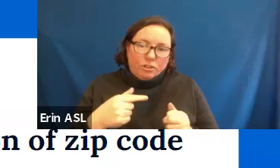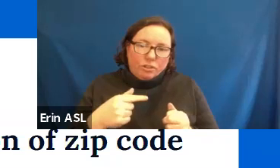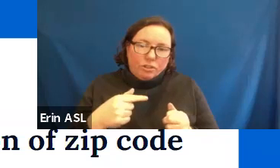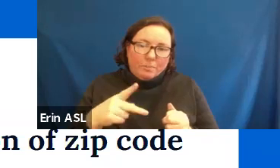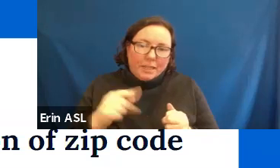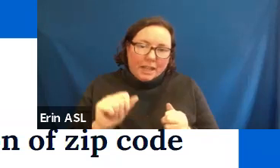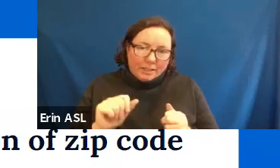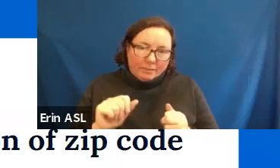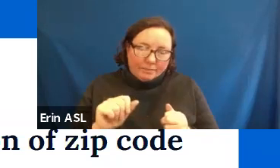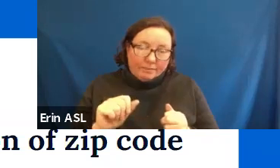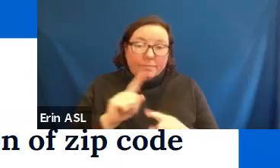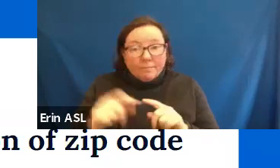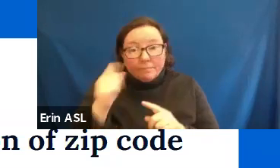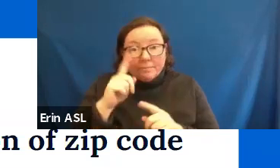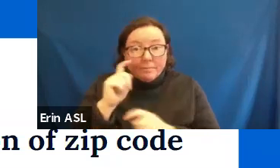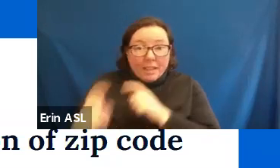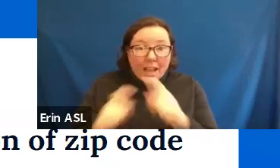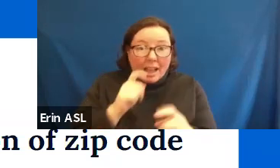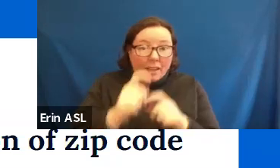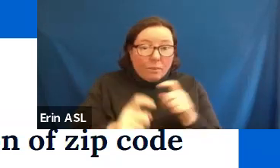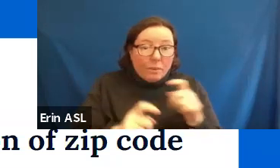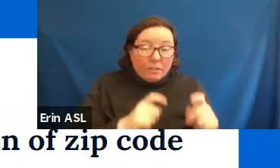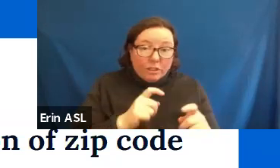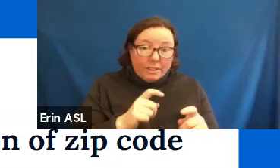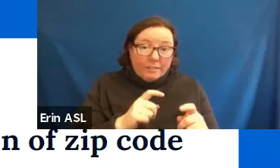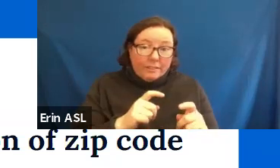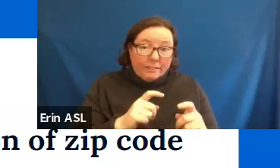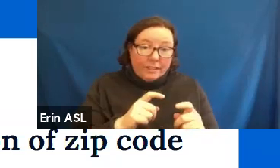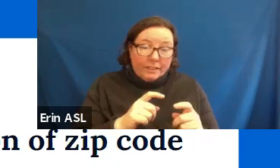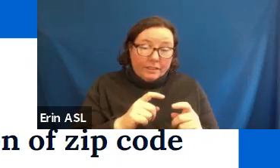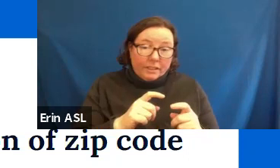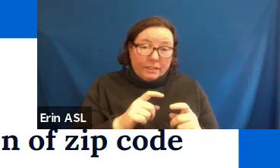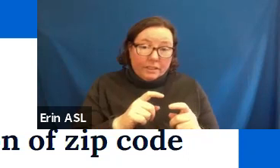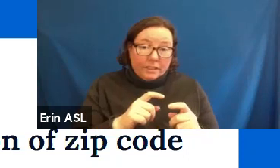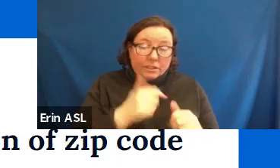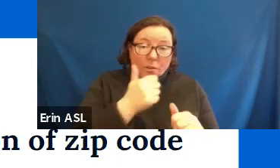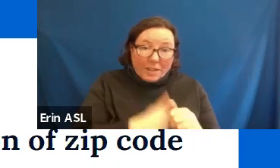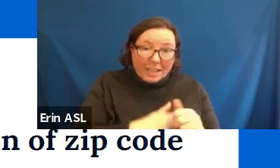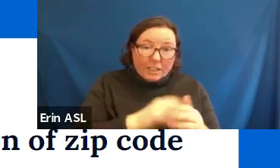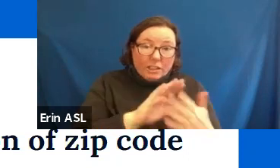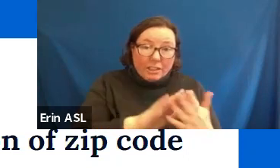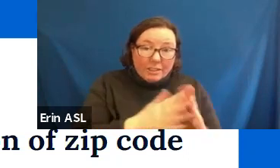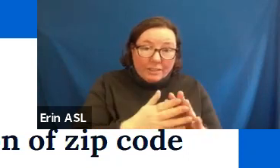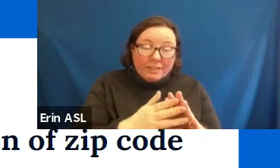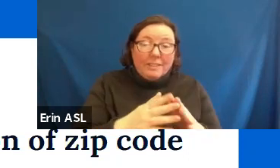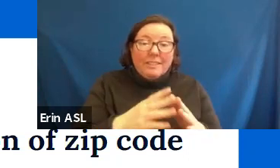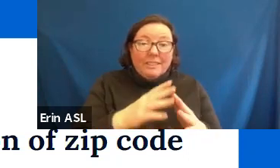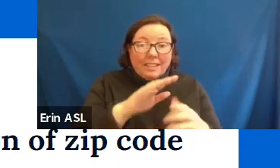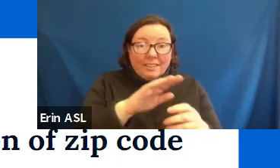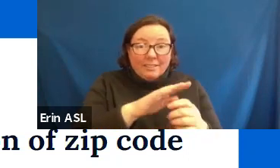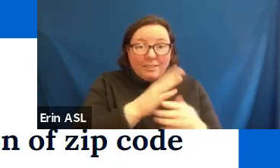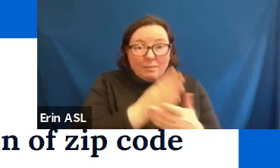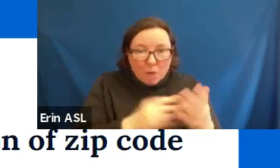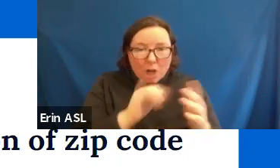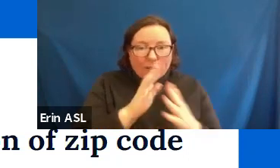to the allocation, when it comes to, could you talk a little bit about when it comes